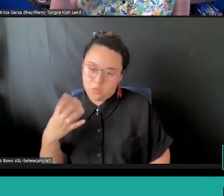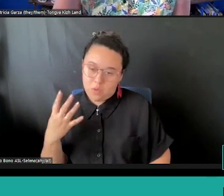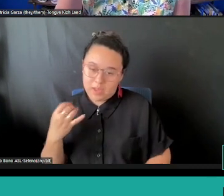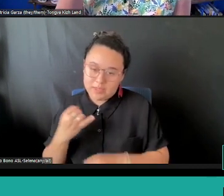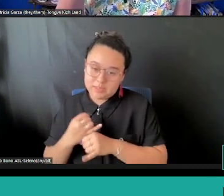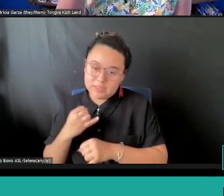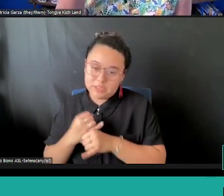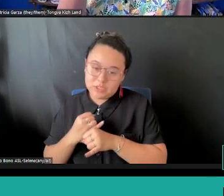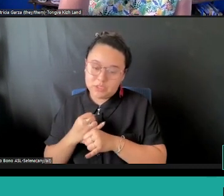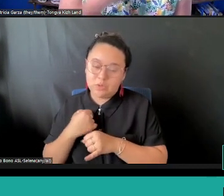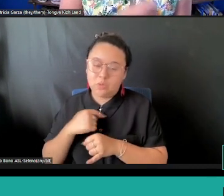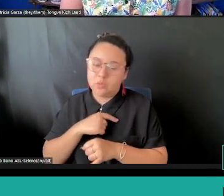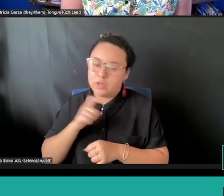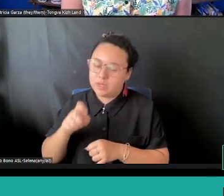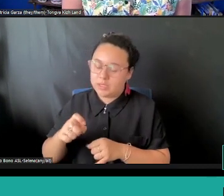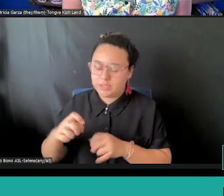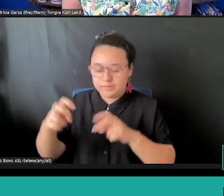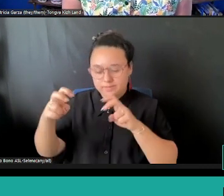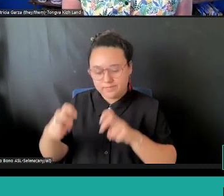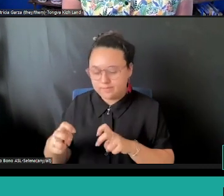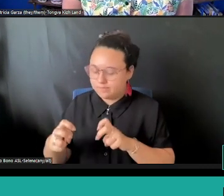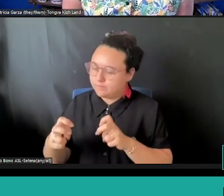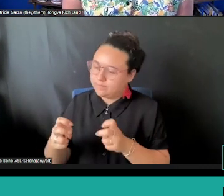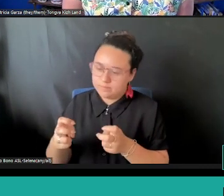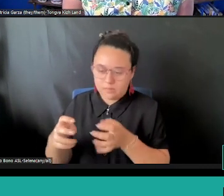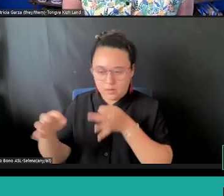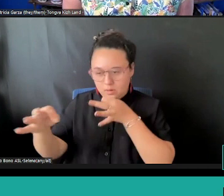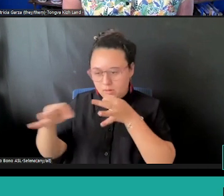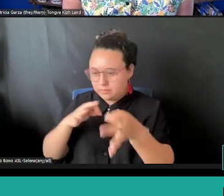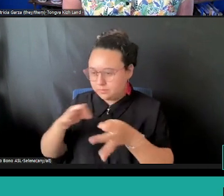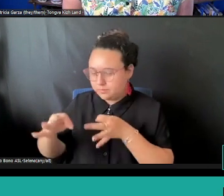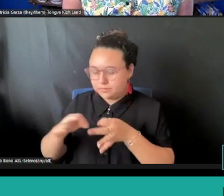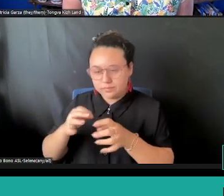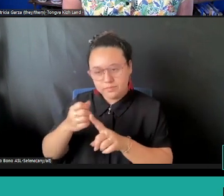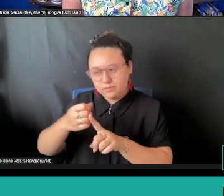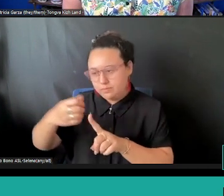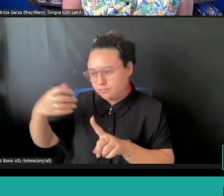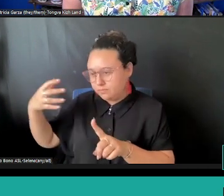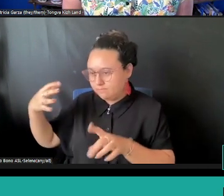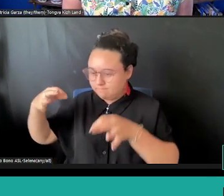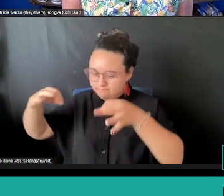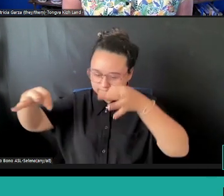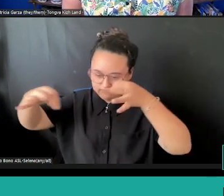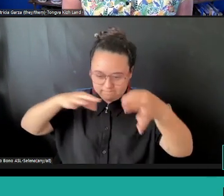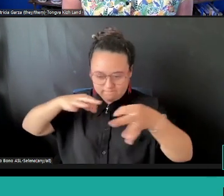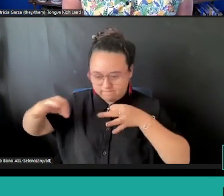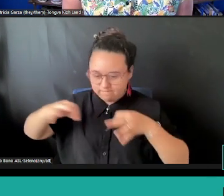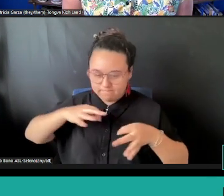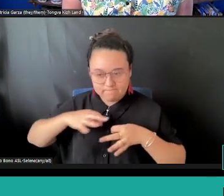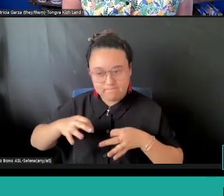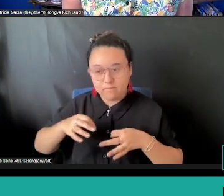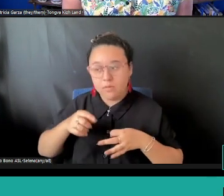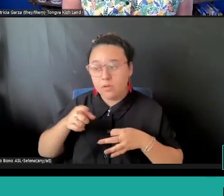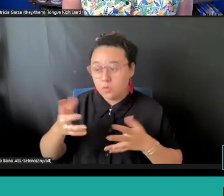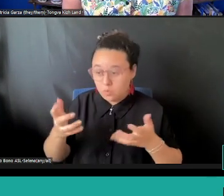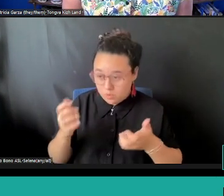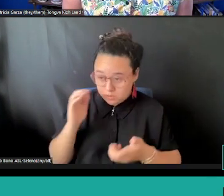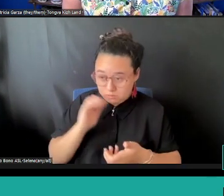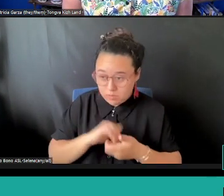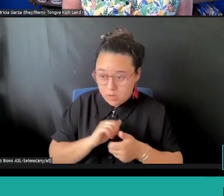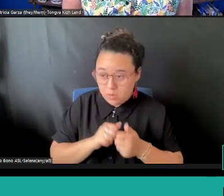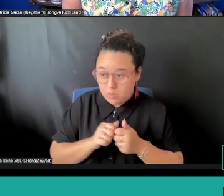very hard and long conversations on whether this is a theater we want to partner